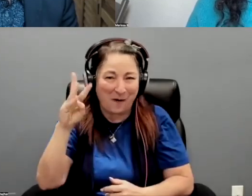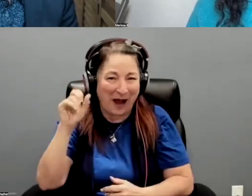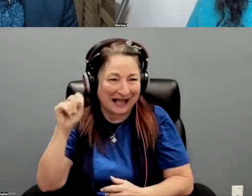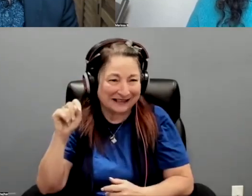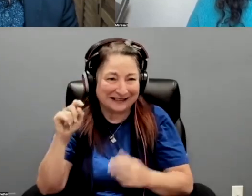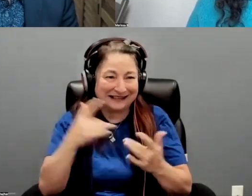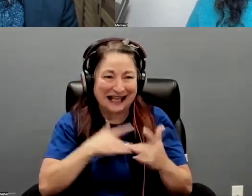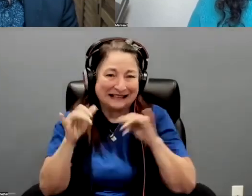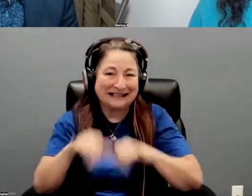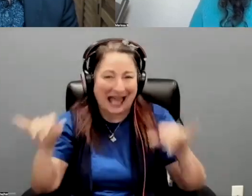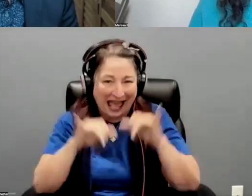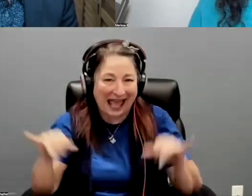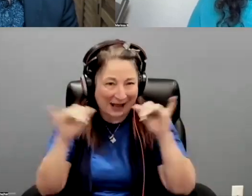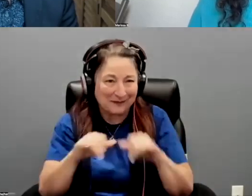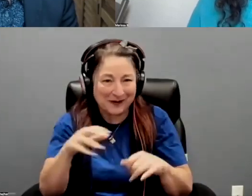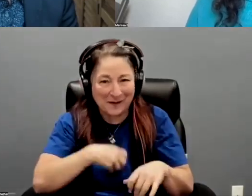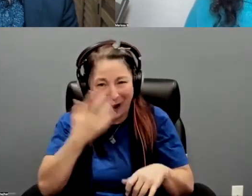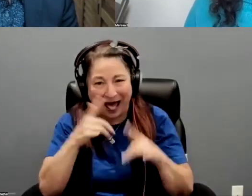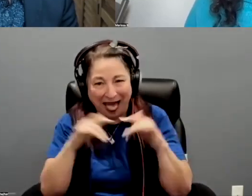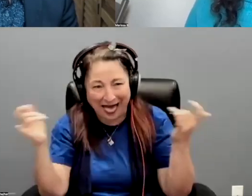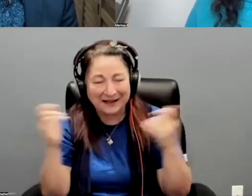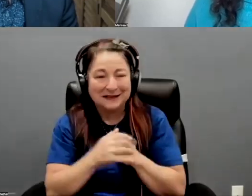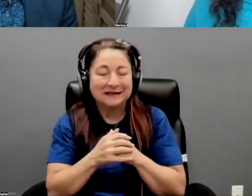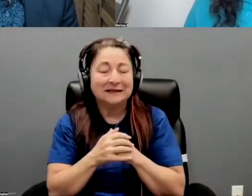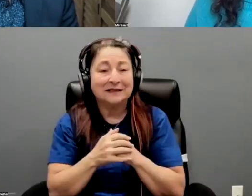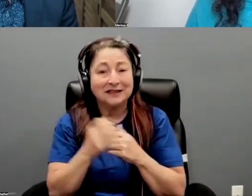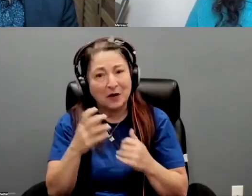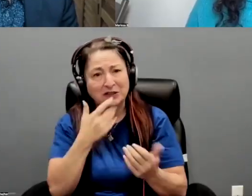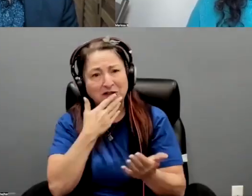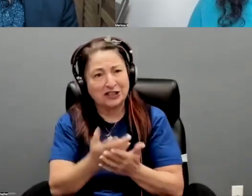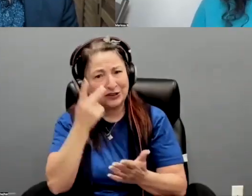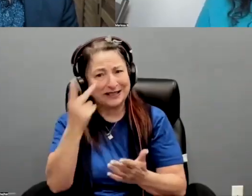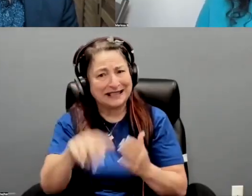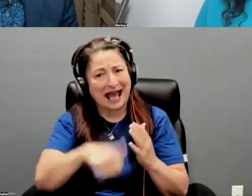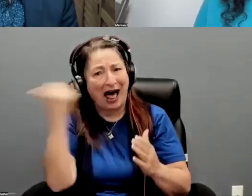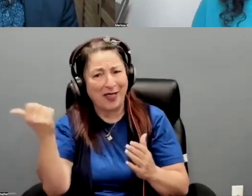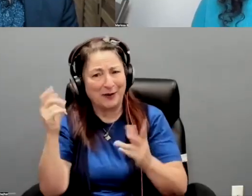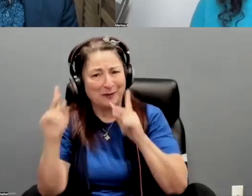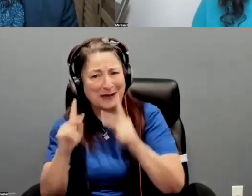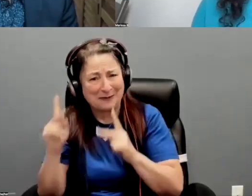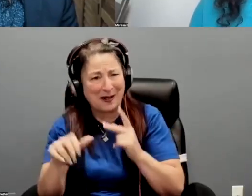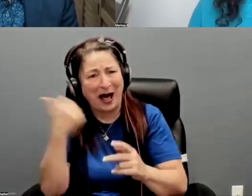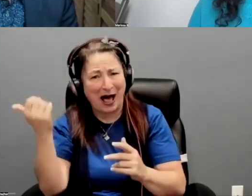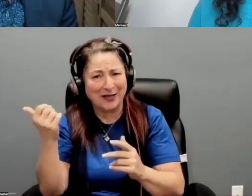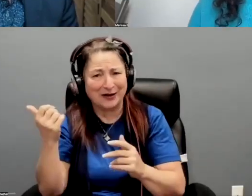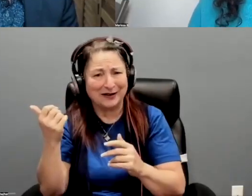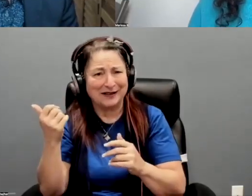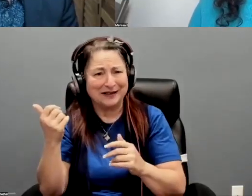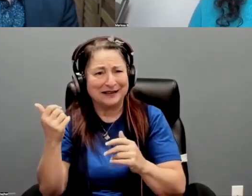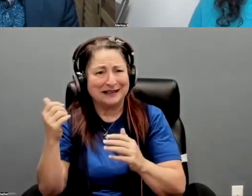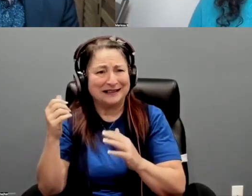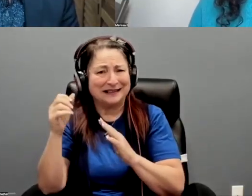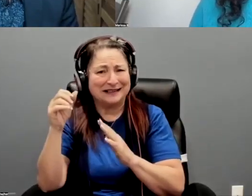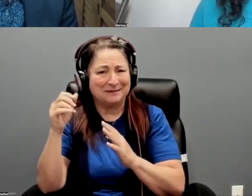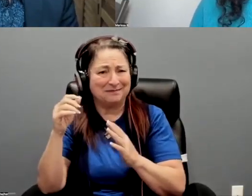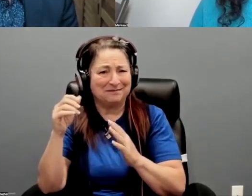and to go and learn and see other communities outside of yourself as well. So started my activism really when I